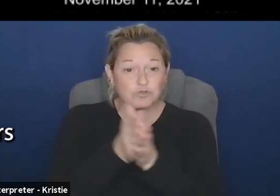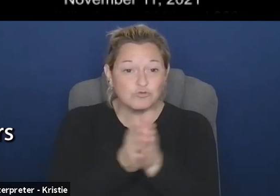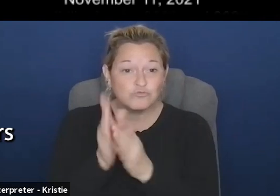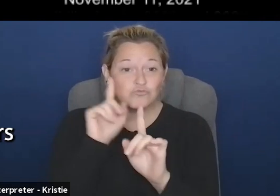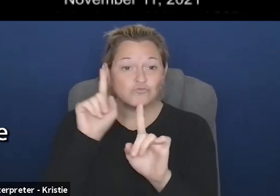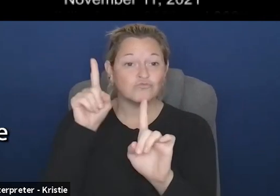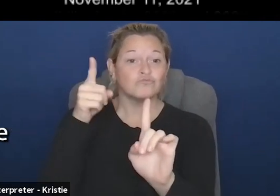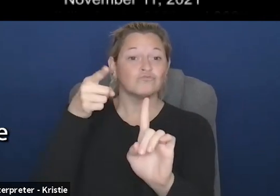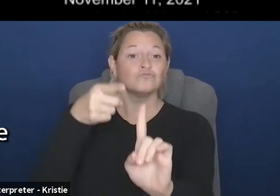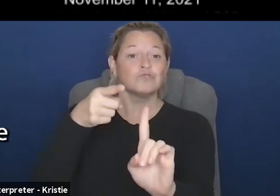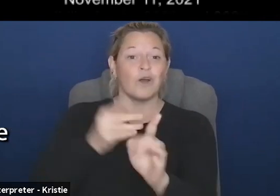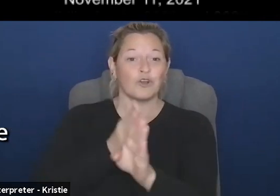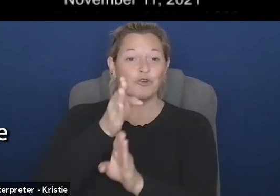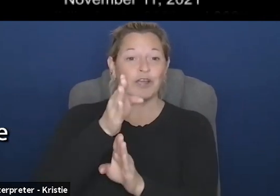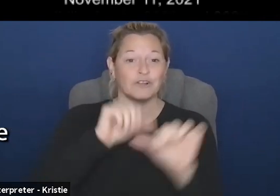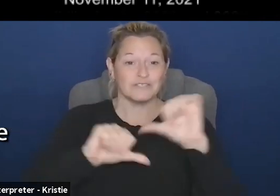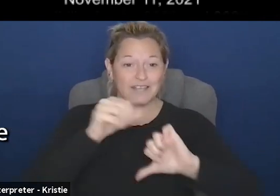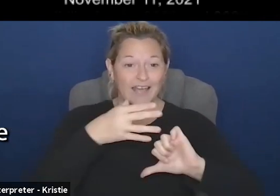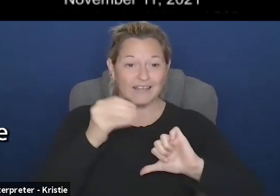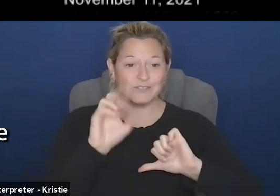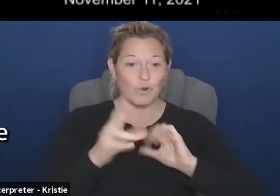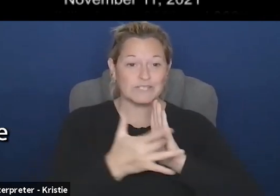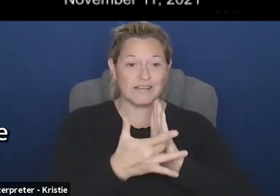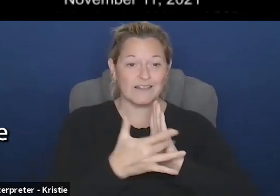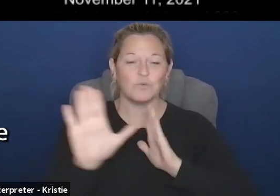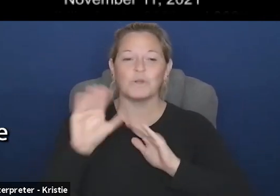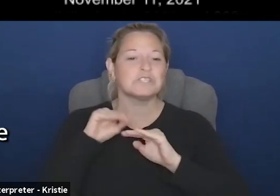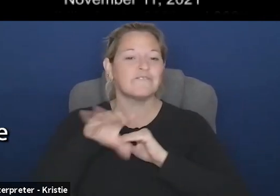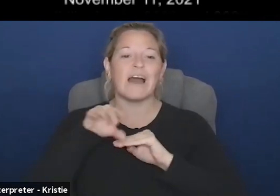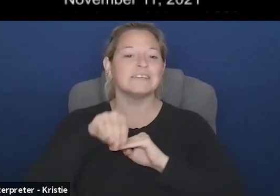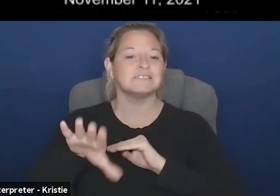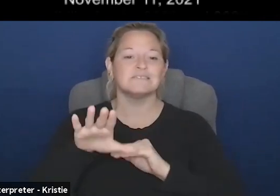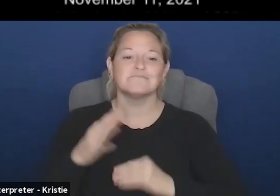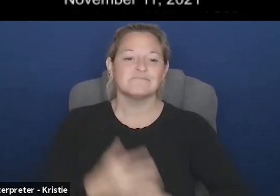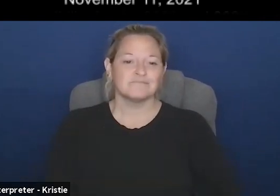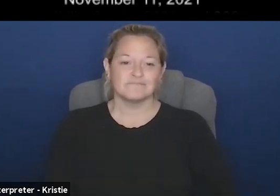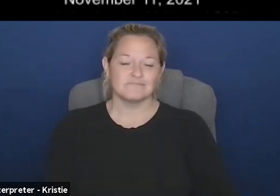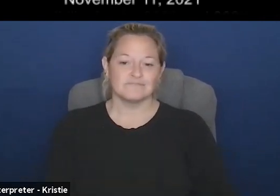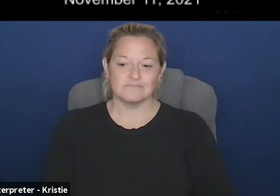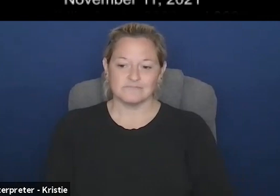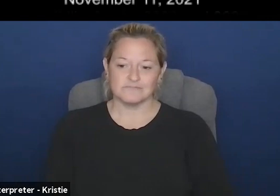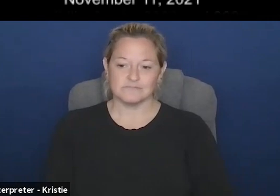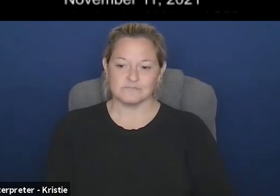science or technology? Any parting words you would leave with them from your experiences?